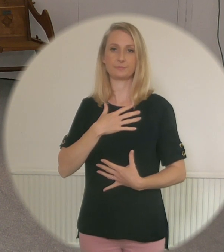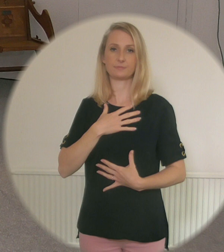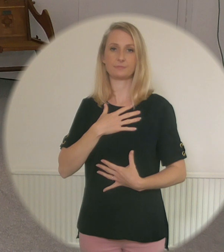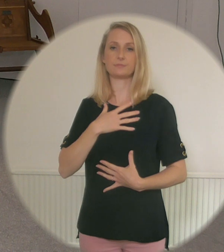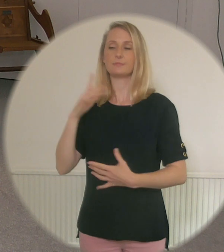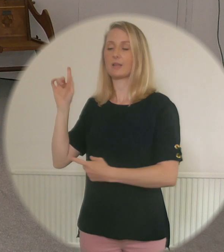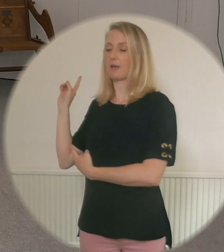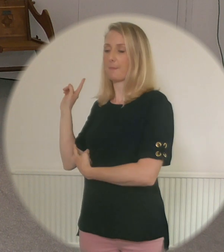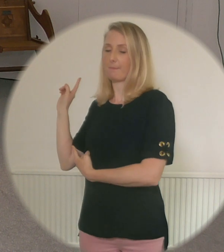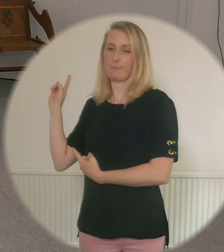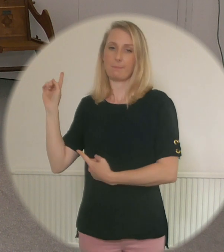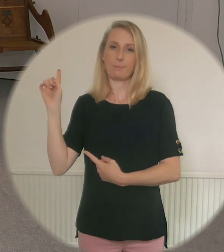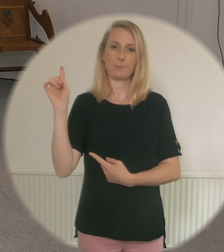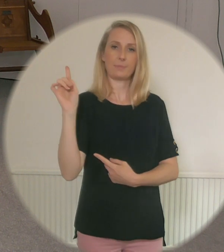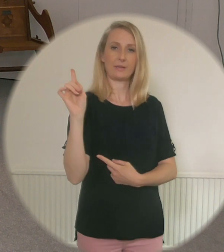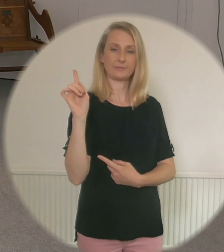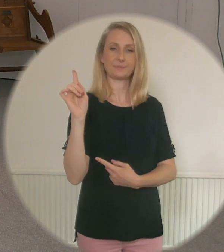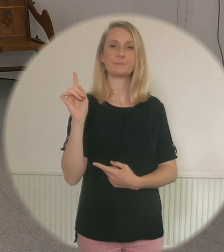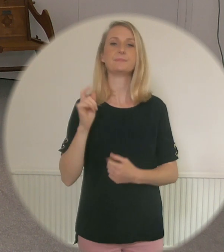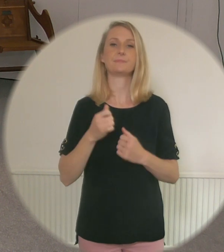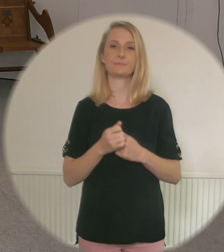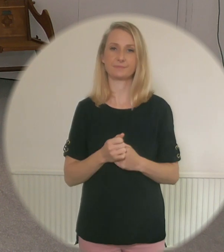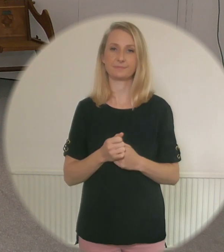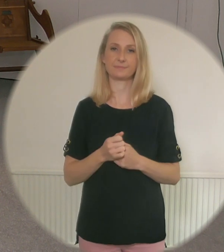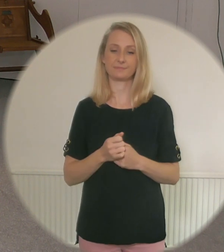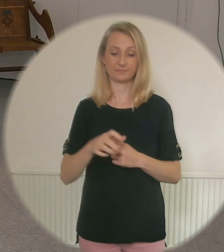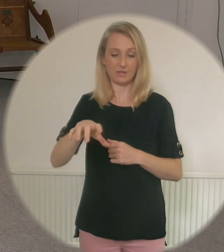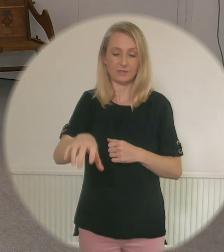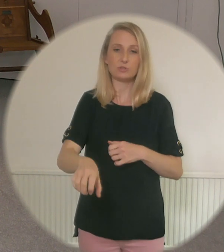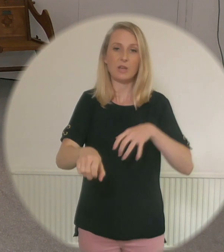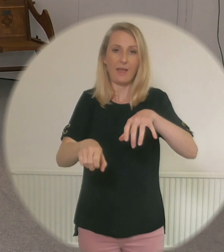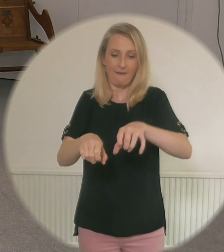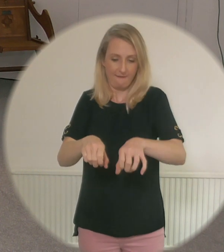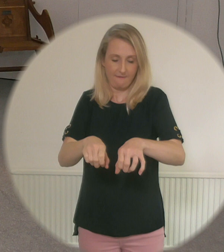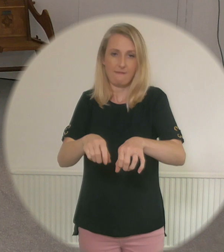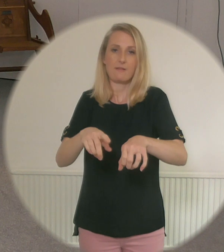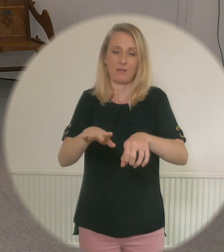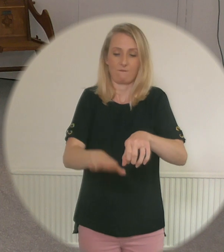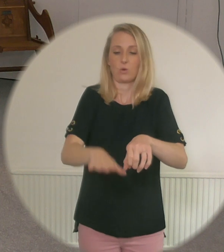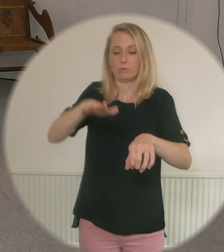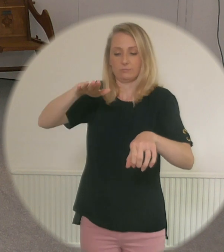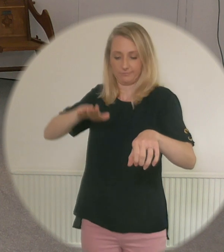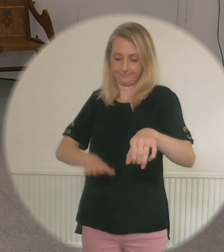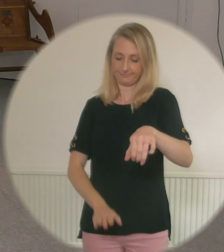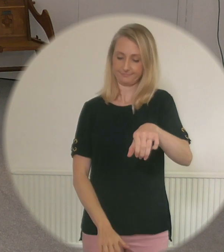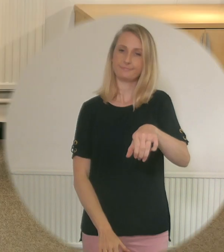And then gently come back to the center, take hold of the chair, and take your foot back down to the